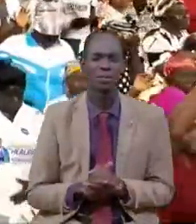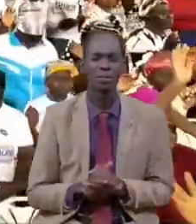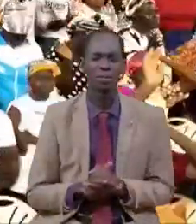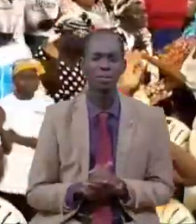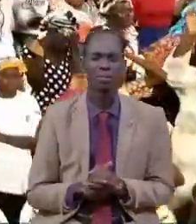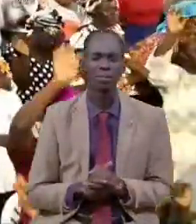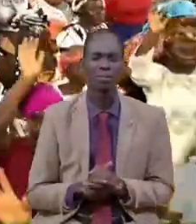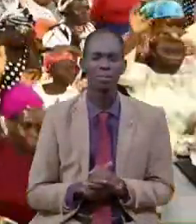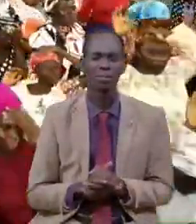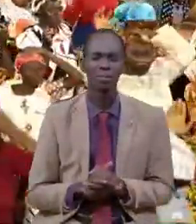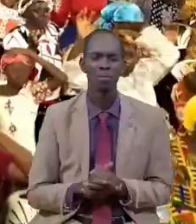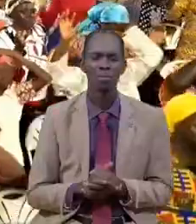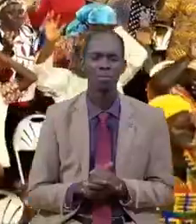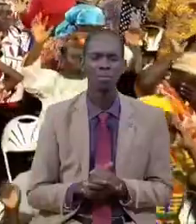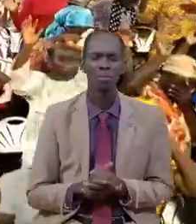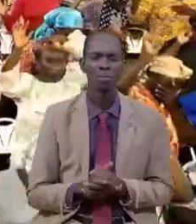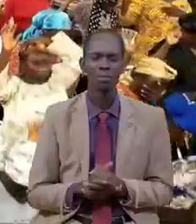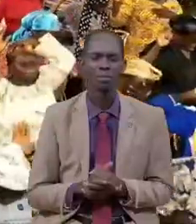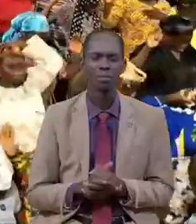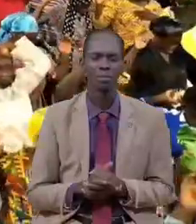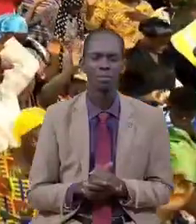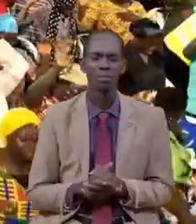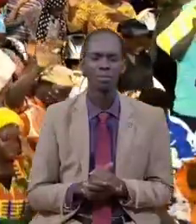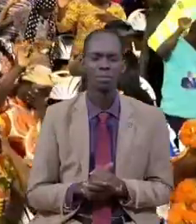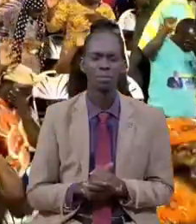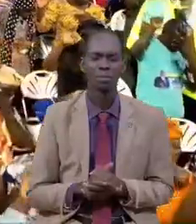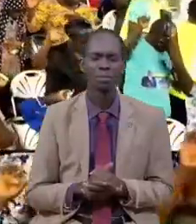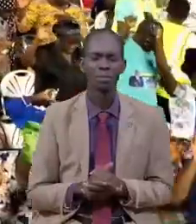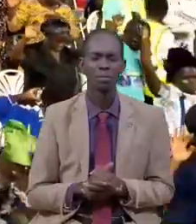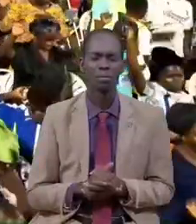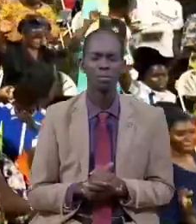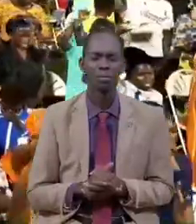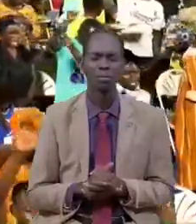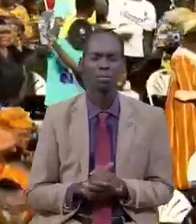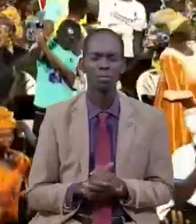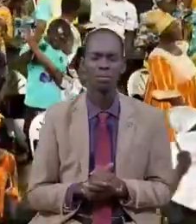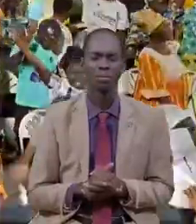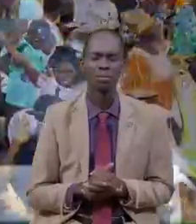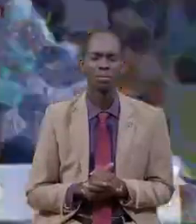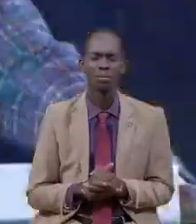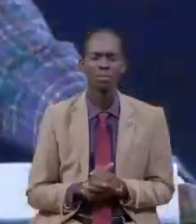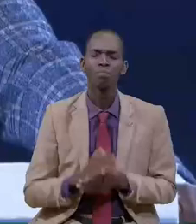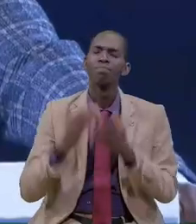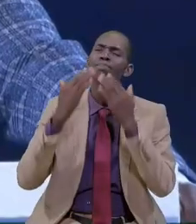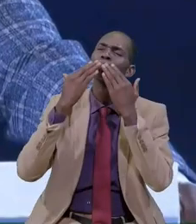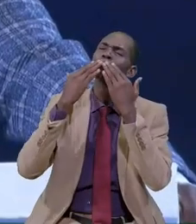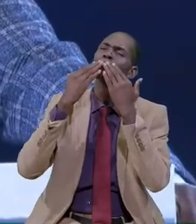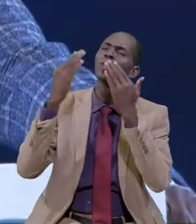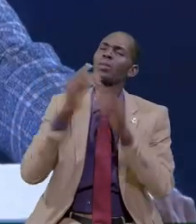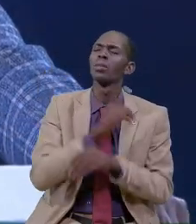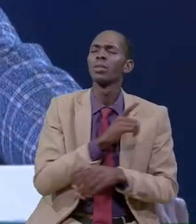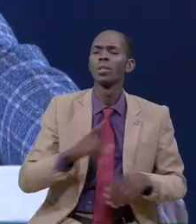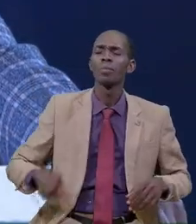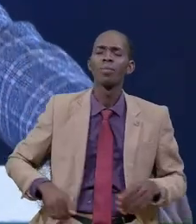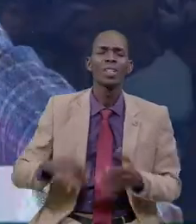ceux qui suivent la radio, la télévision, partout où ils se trouvent, soyez guéris. Que votre guérison vous parle maintenant au nom de